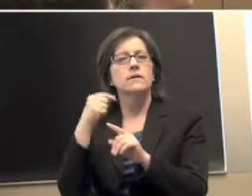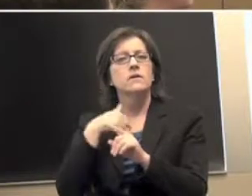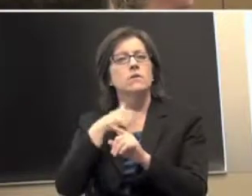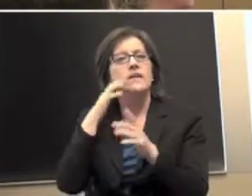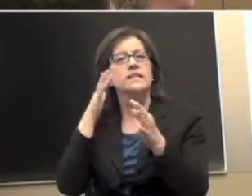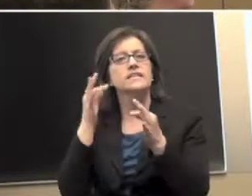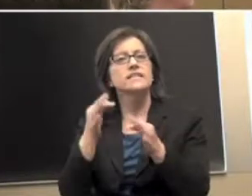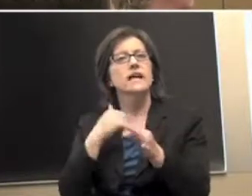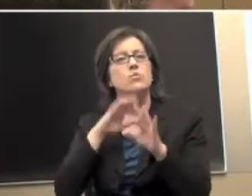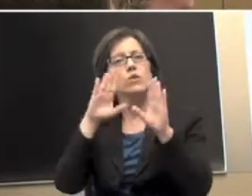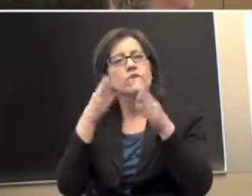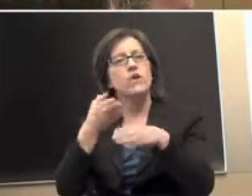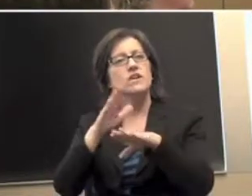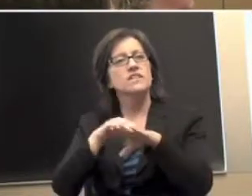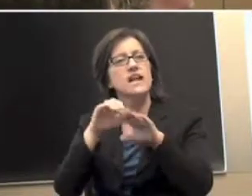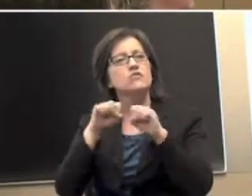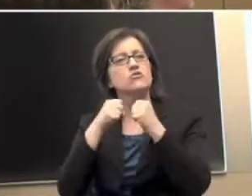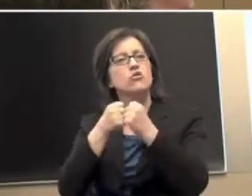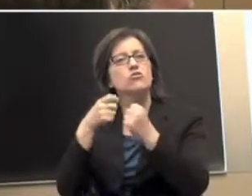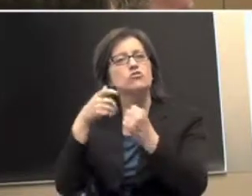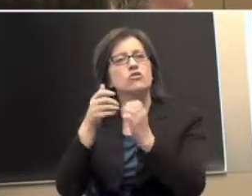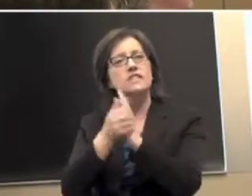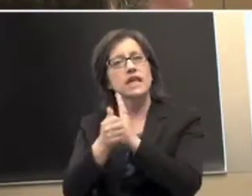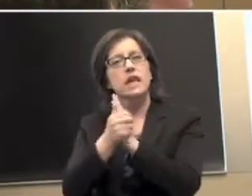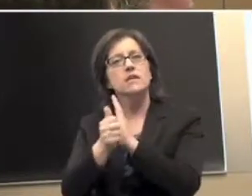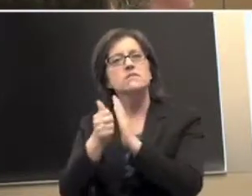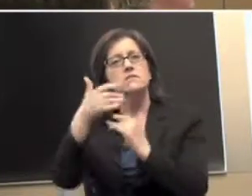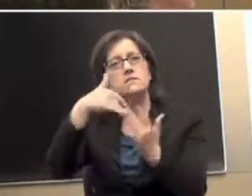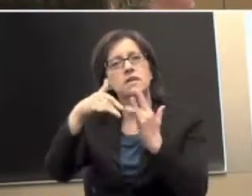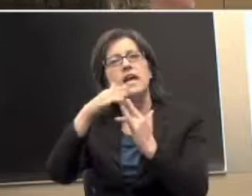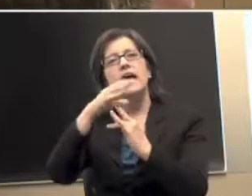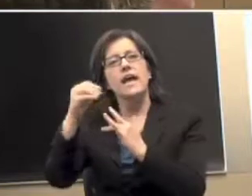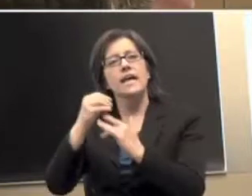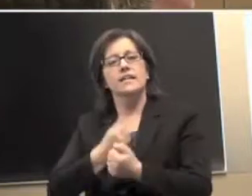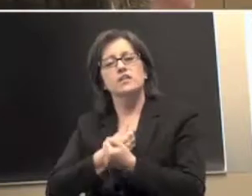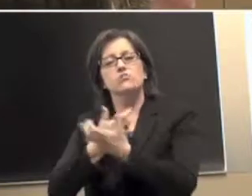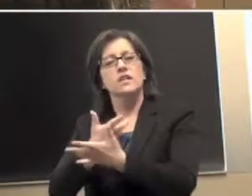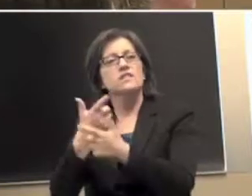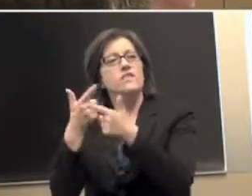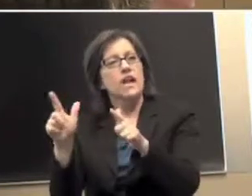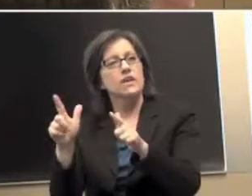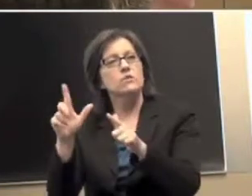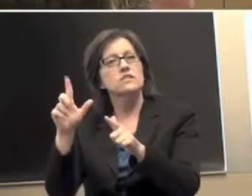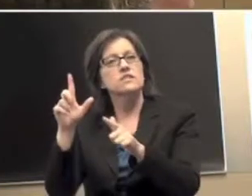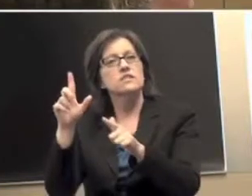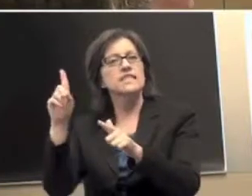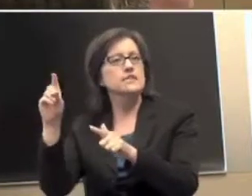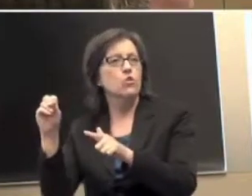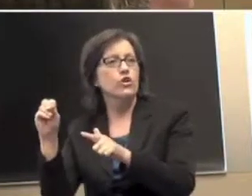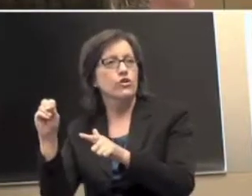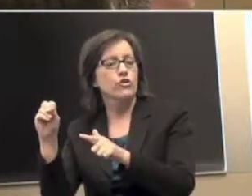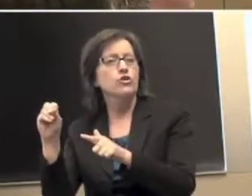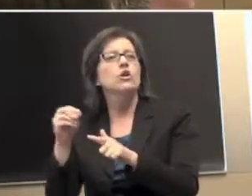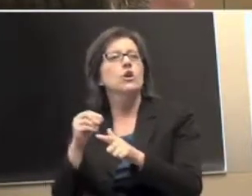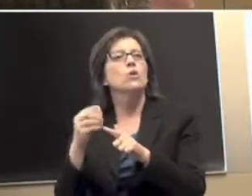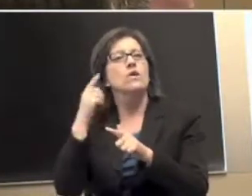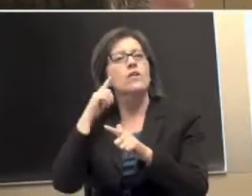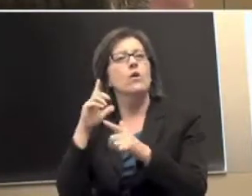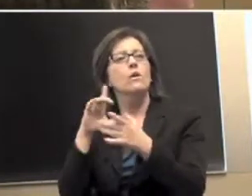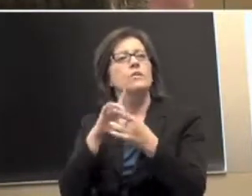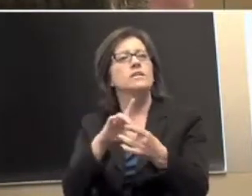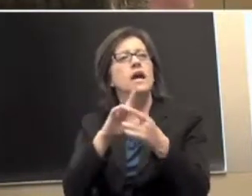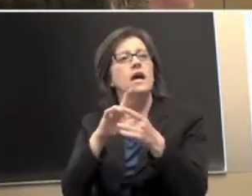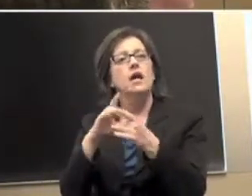decided that we would focus on the social skills and the expressive language disorder. we're going to tie them in together by using social stories on how to